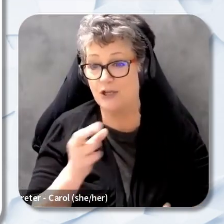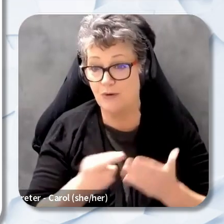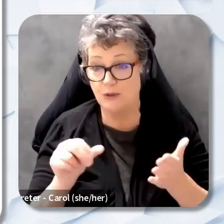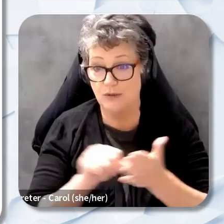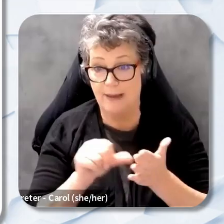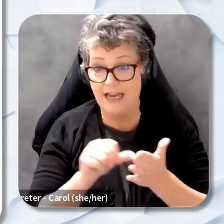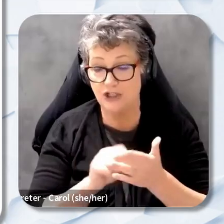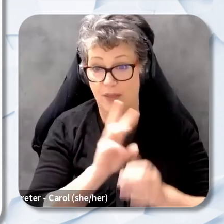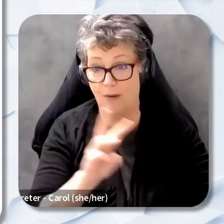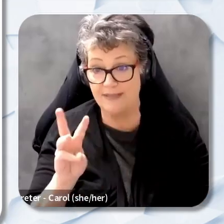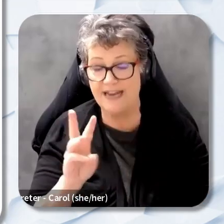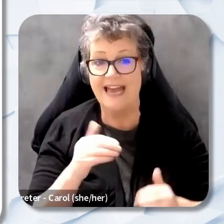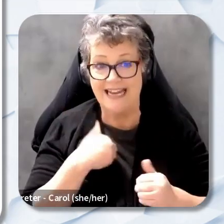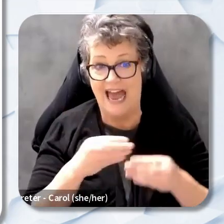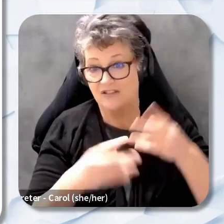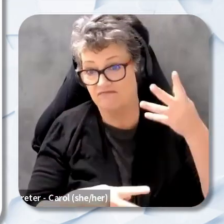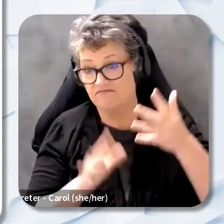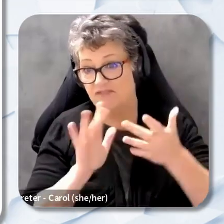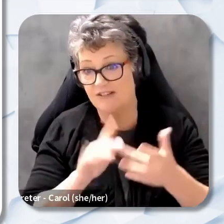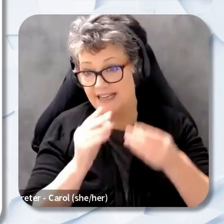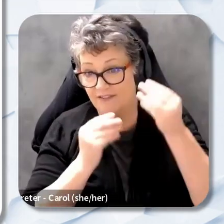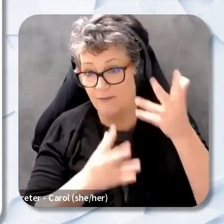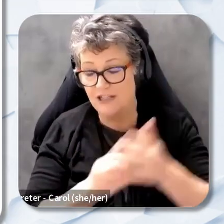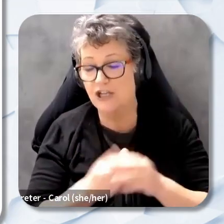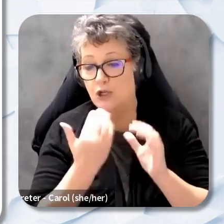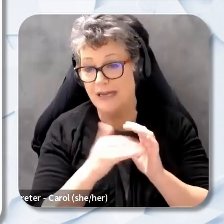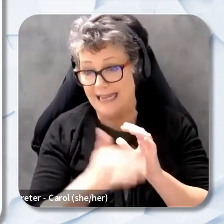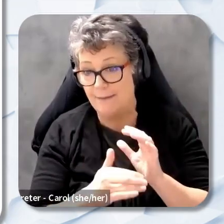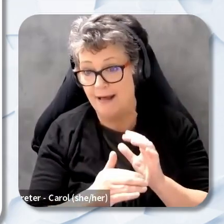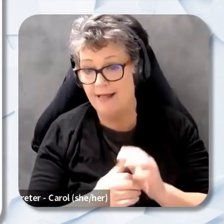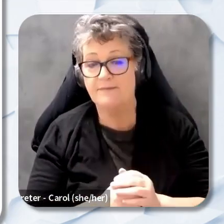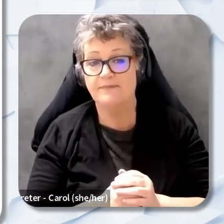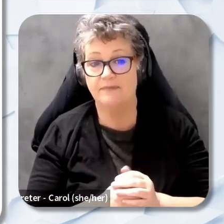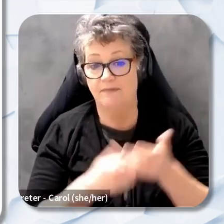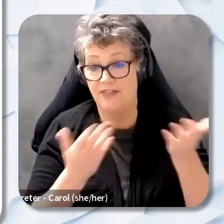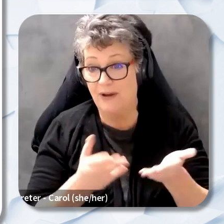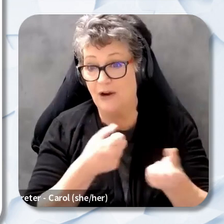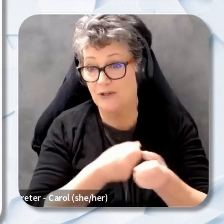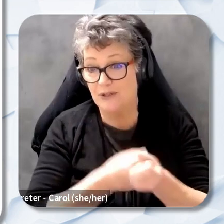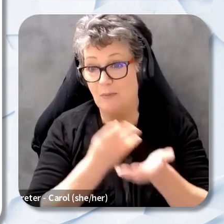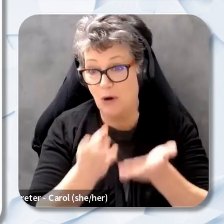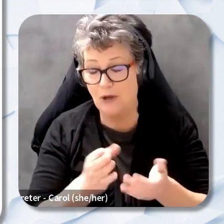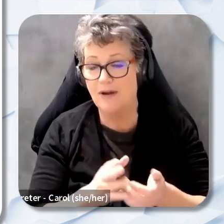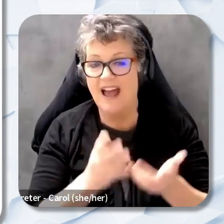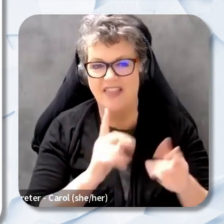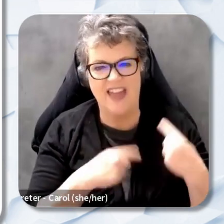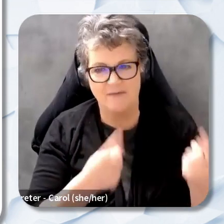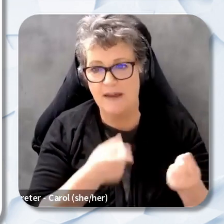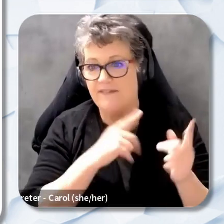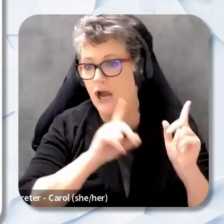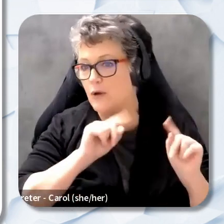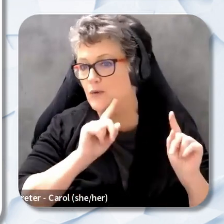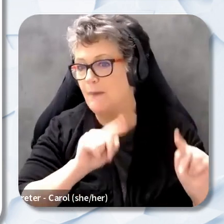has the regional leads on there. You can email in those inboxes. They are here to support you. They have been very